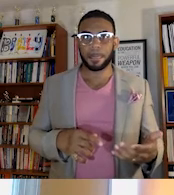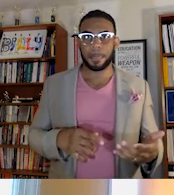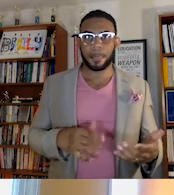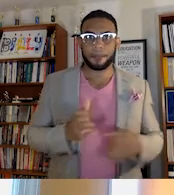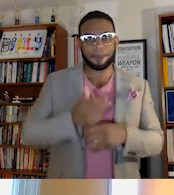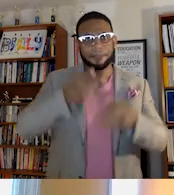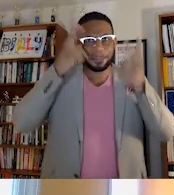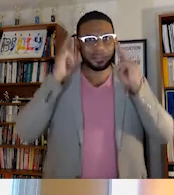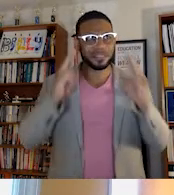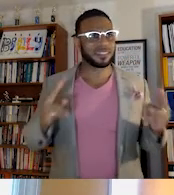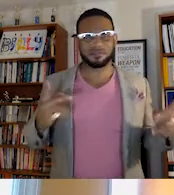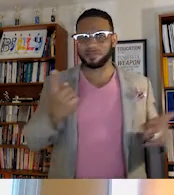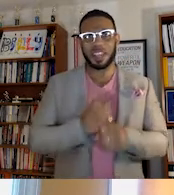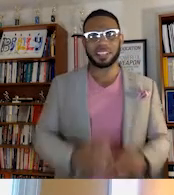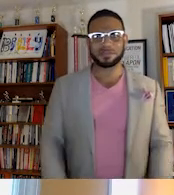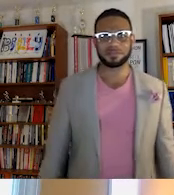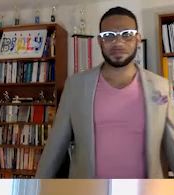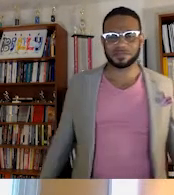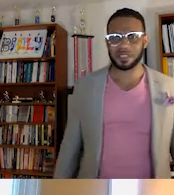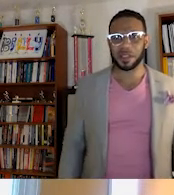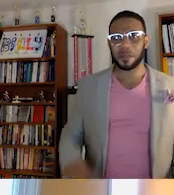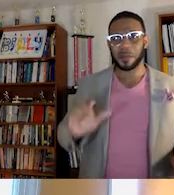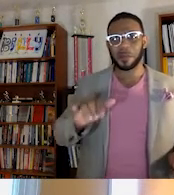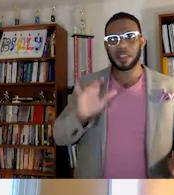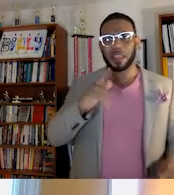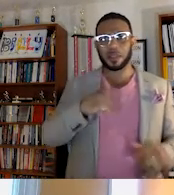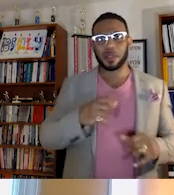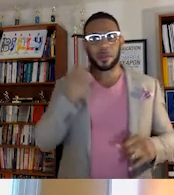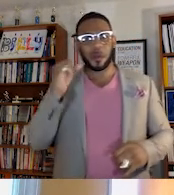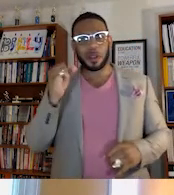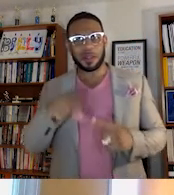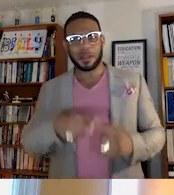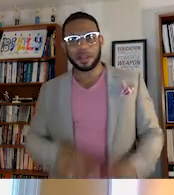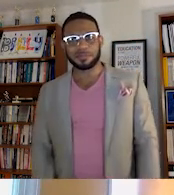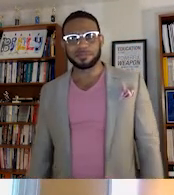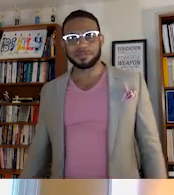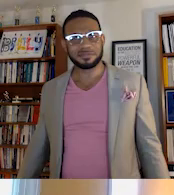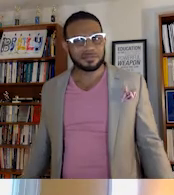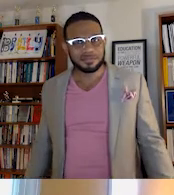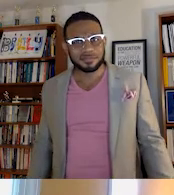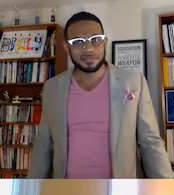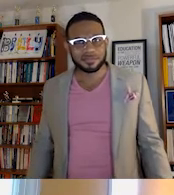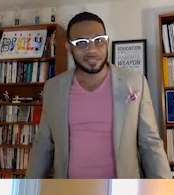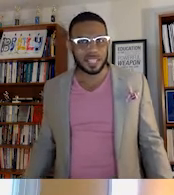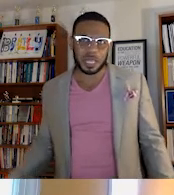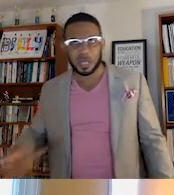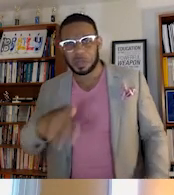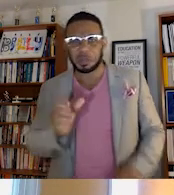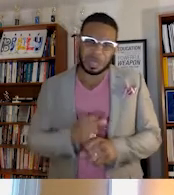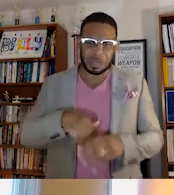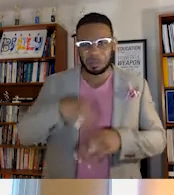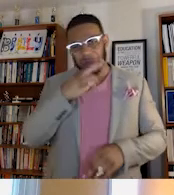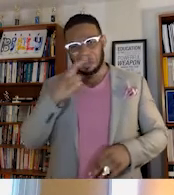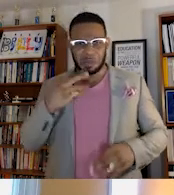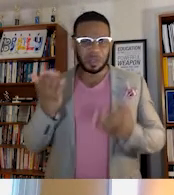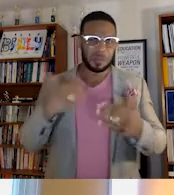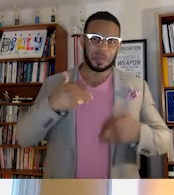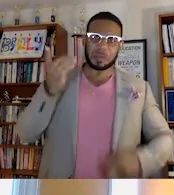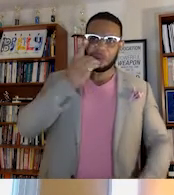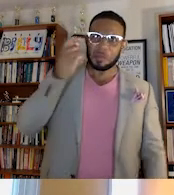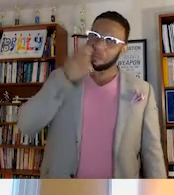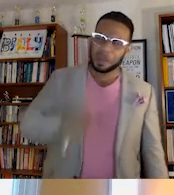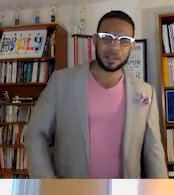get a haircut, right? That's what they were protesting about. You guys get in these restaurants and serve me